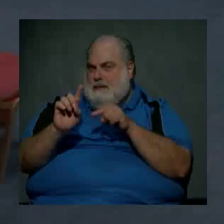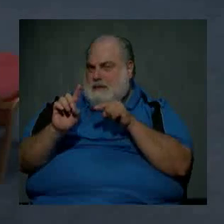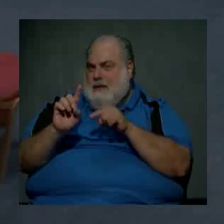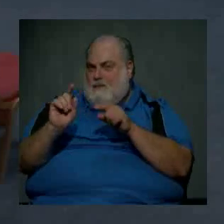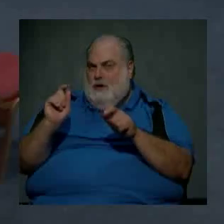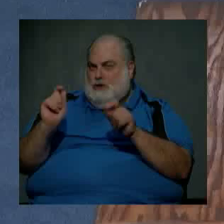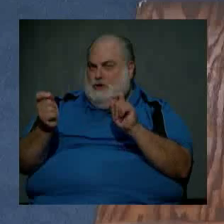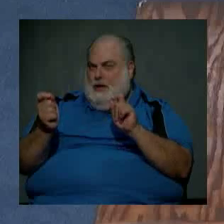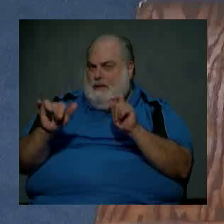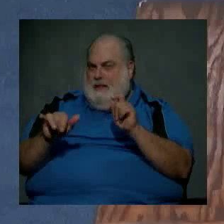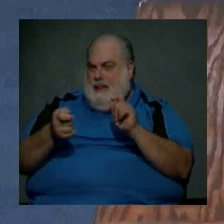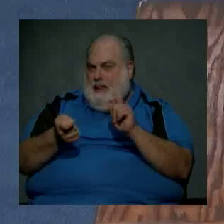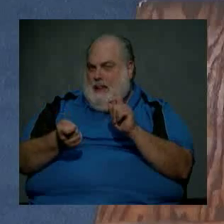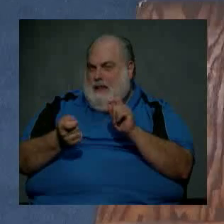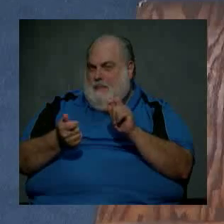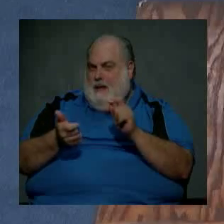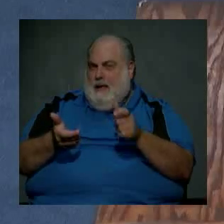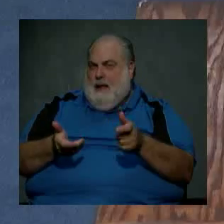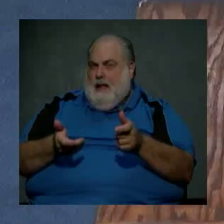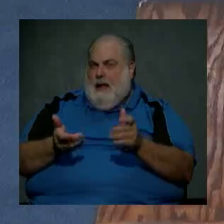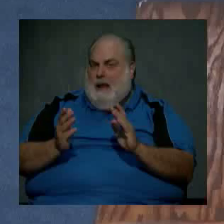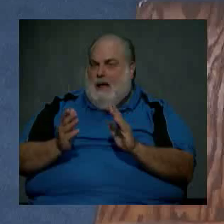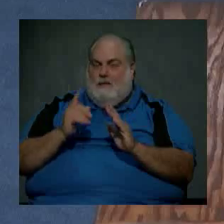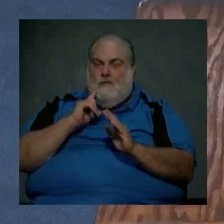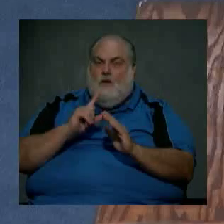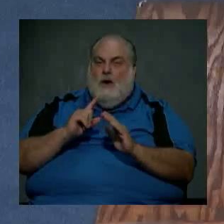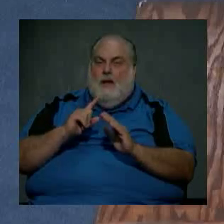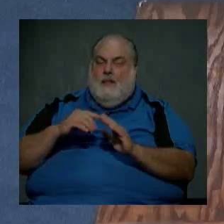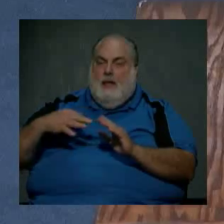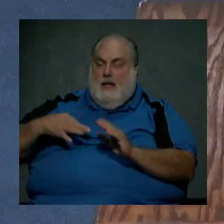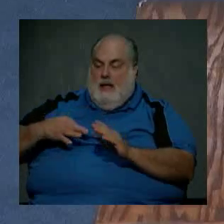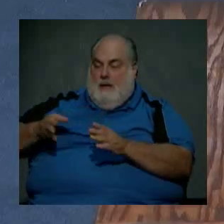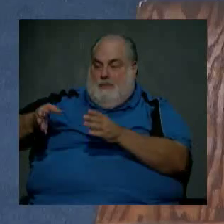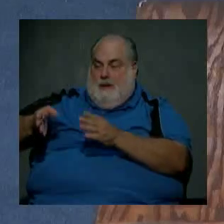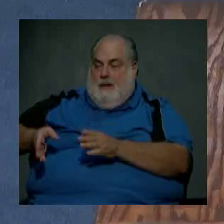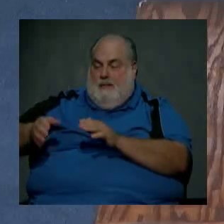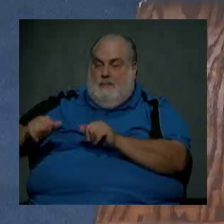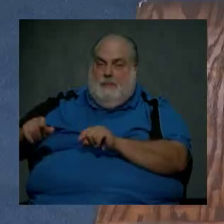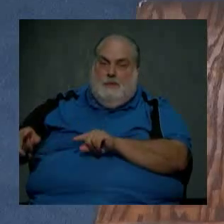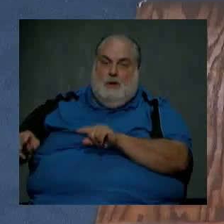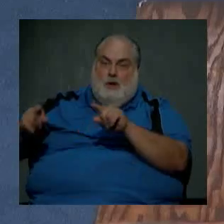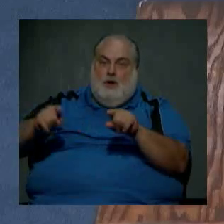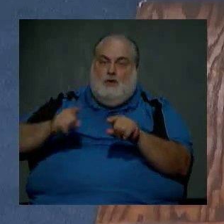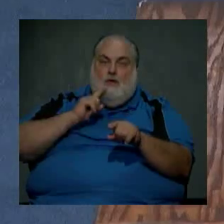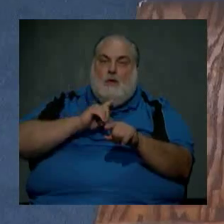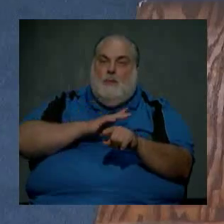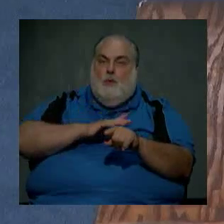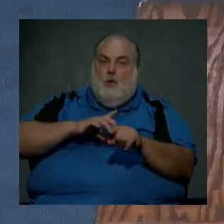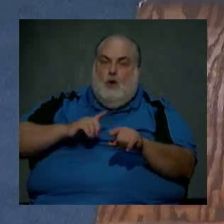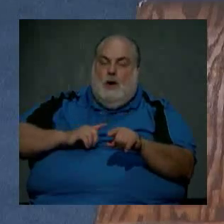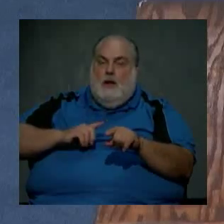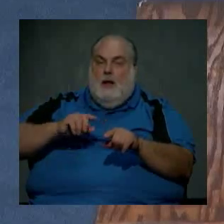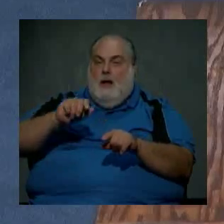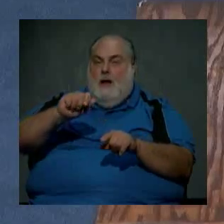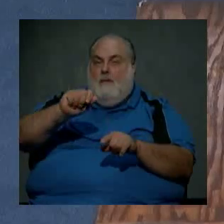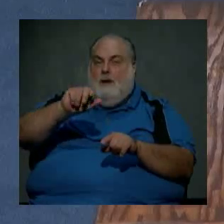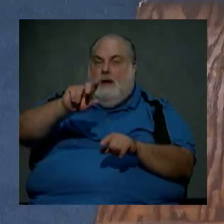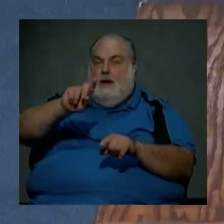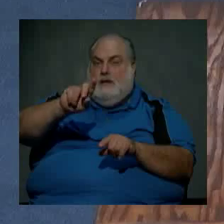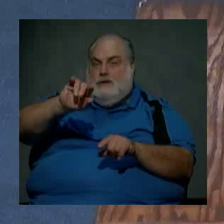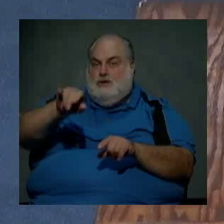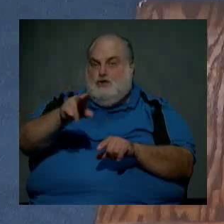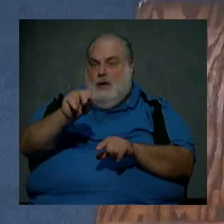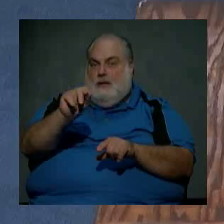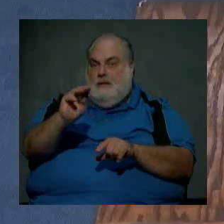change that slightly, what it does, it enables the applicant to go to the Board of Adjustment with a 1 month